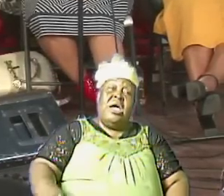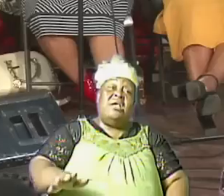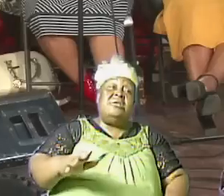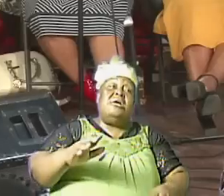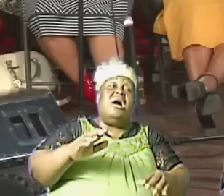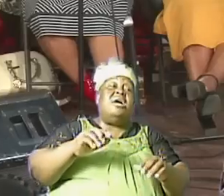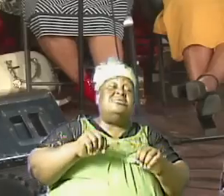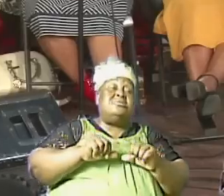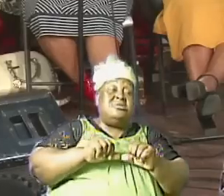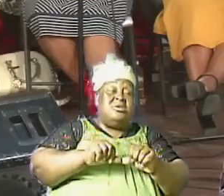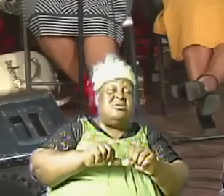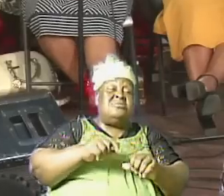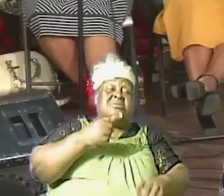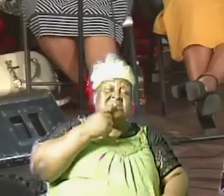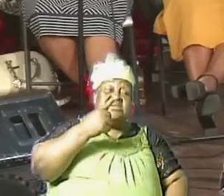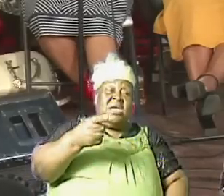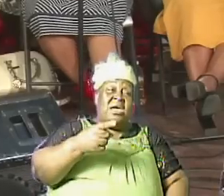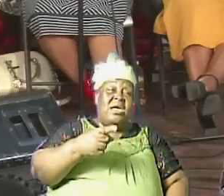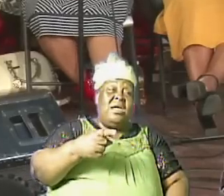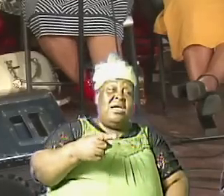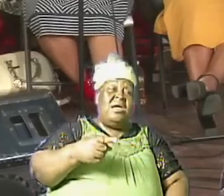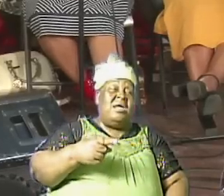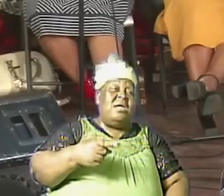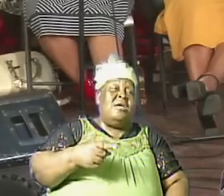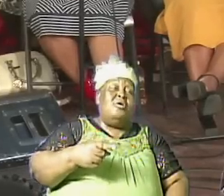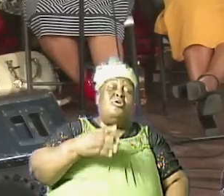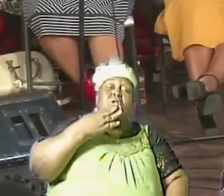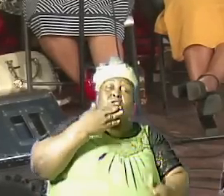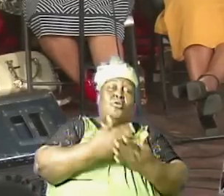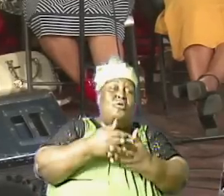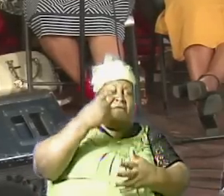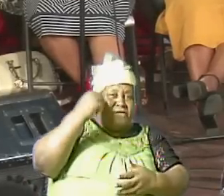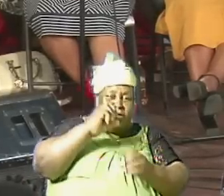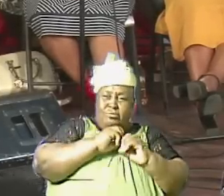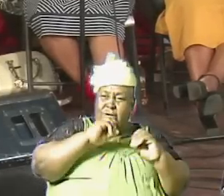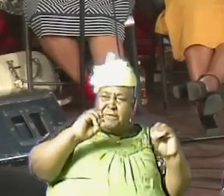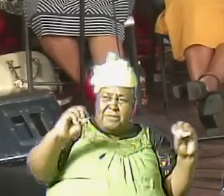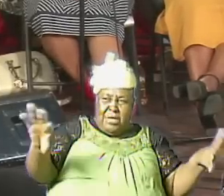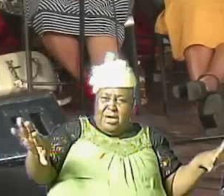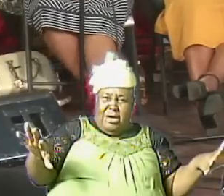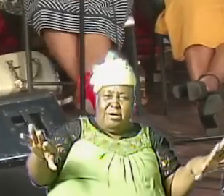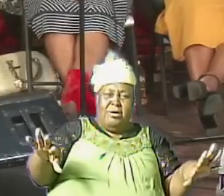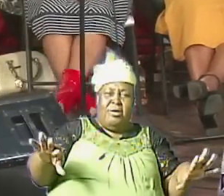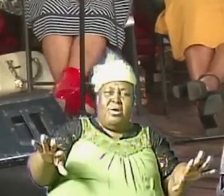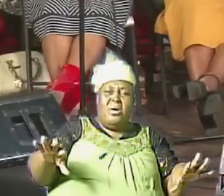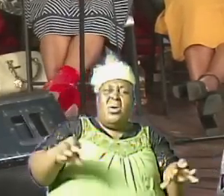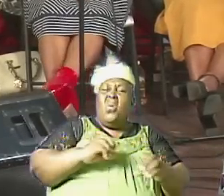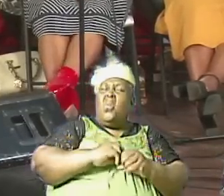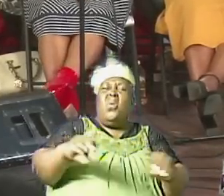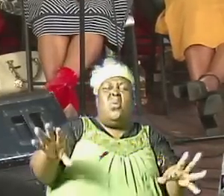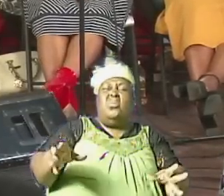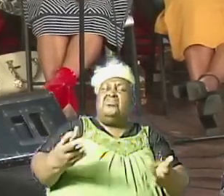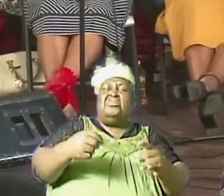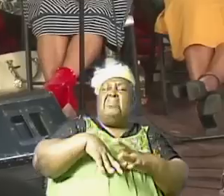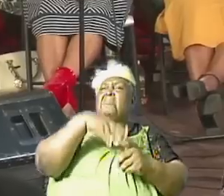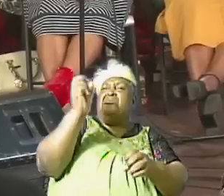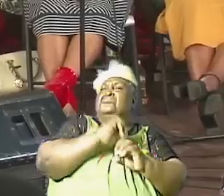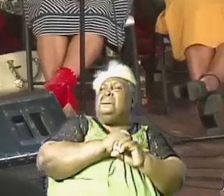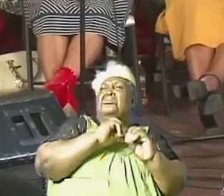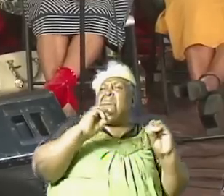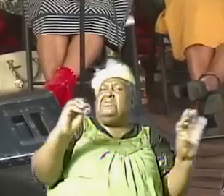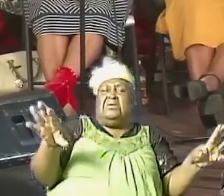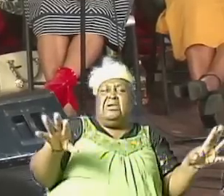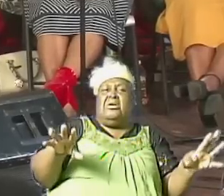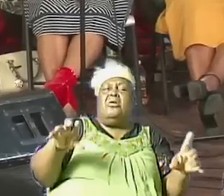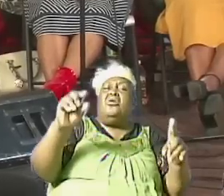consistently tell them that they are a good for nothing and that they won't come out to